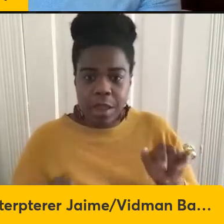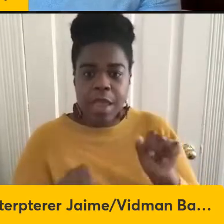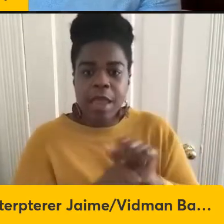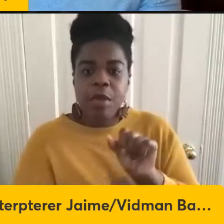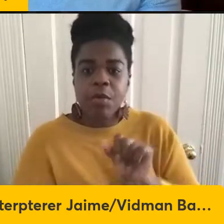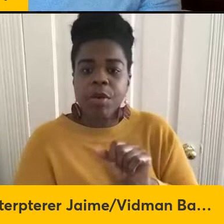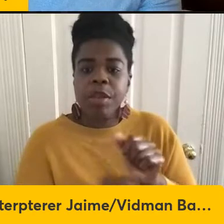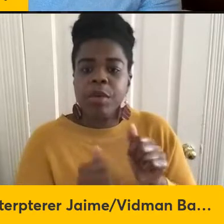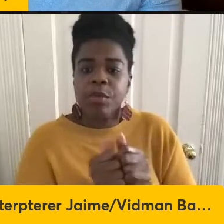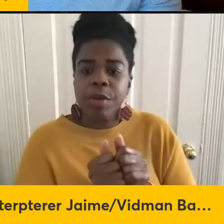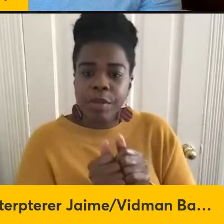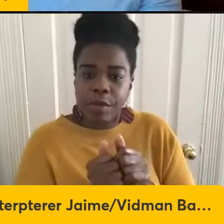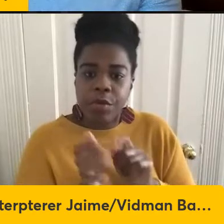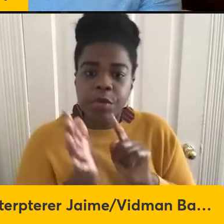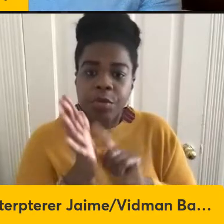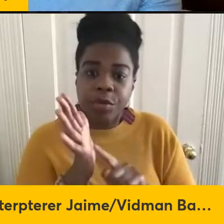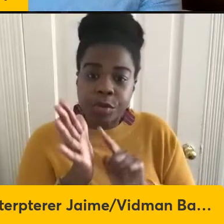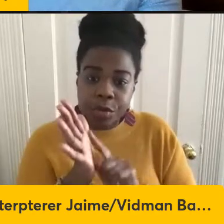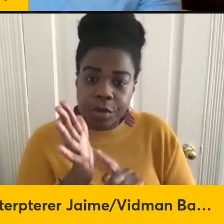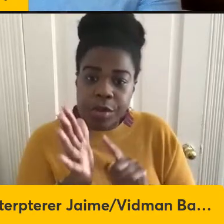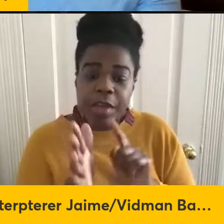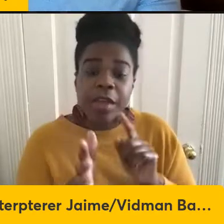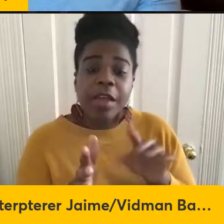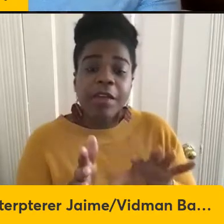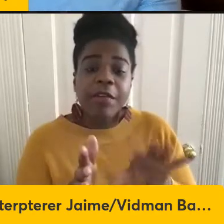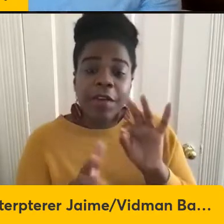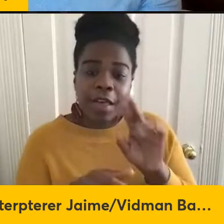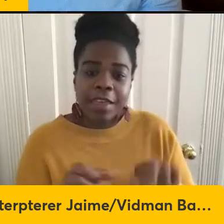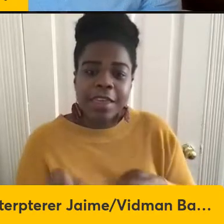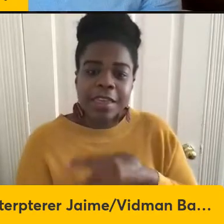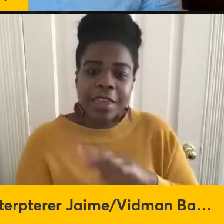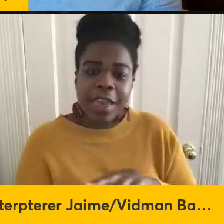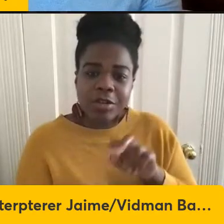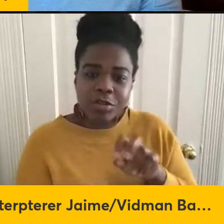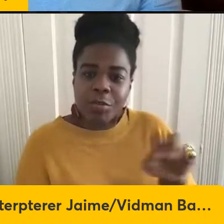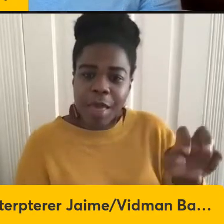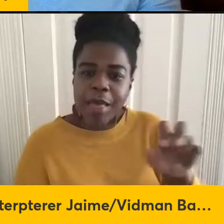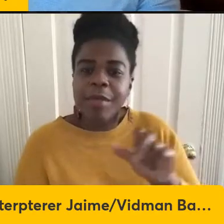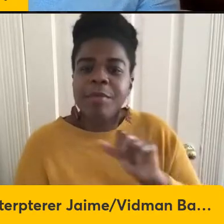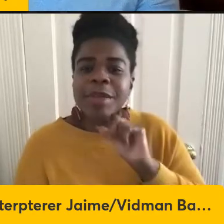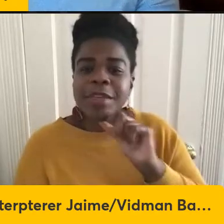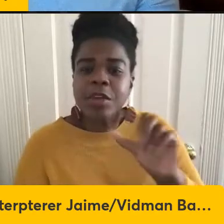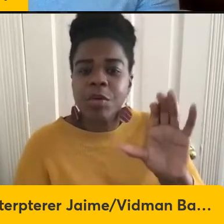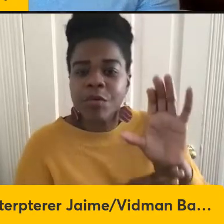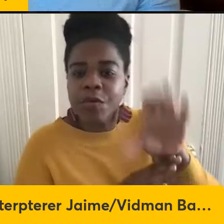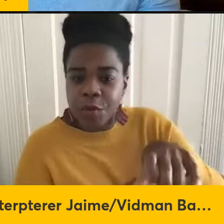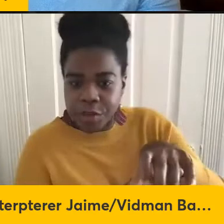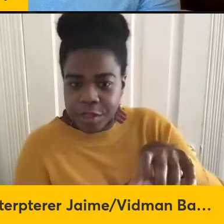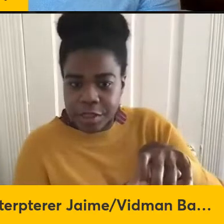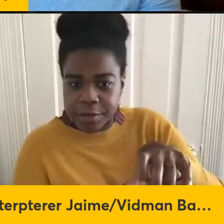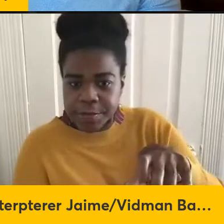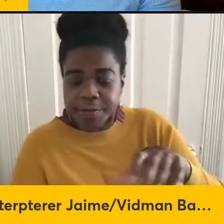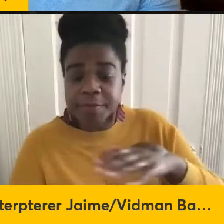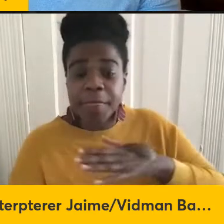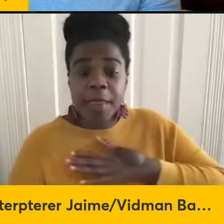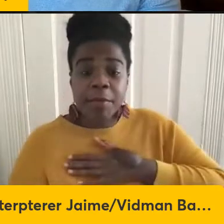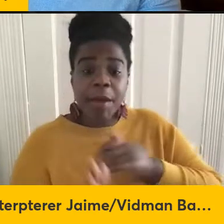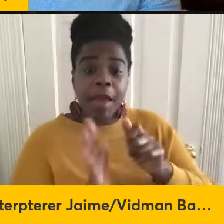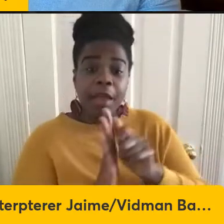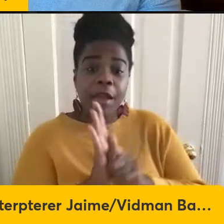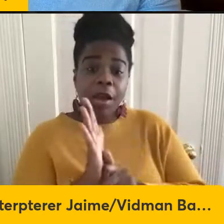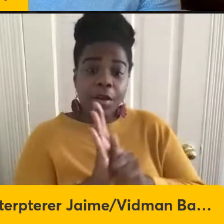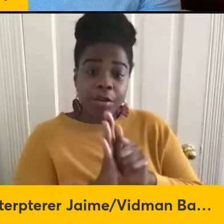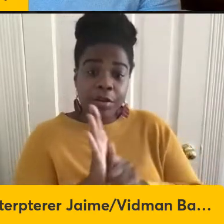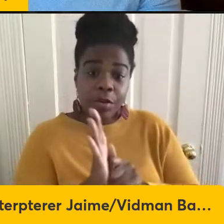like find the natural paths, but don't force it. Like when I wrote in my article the compounded